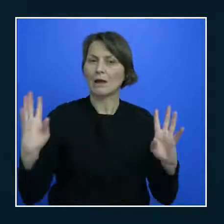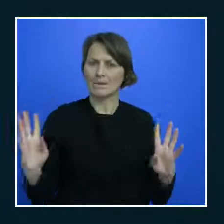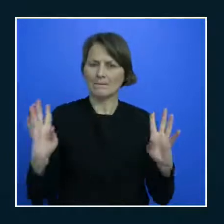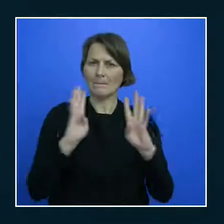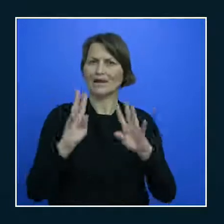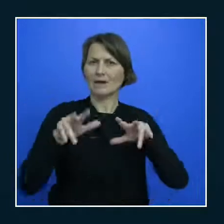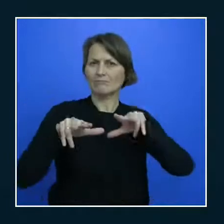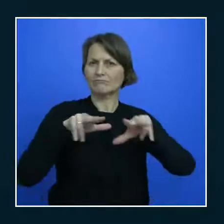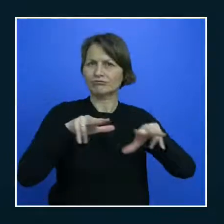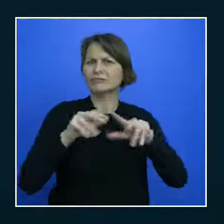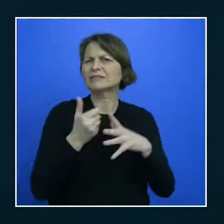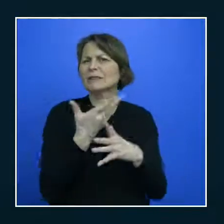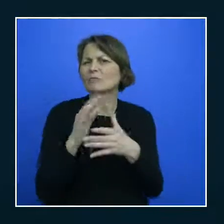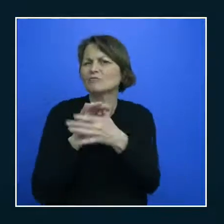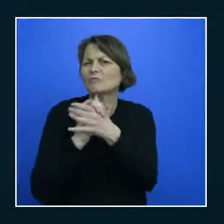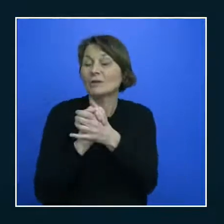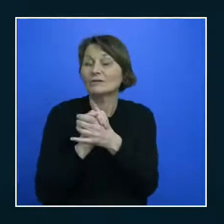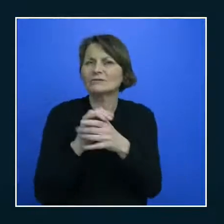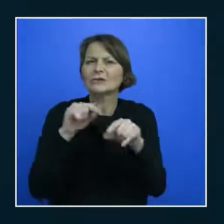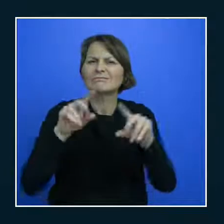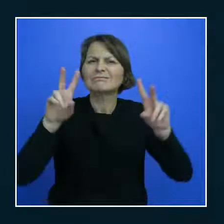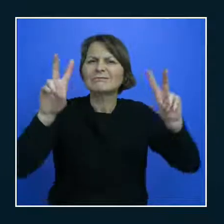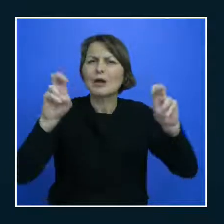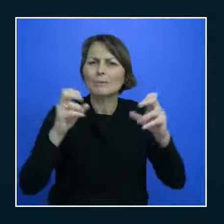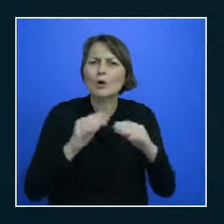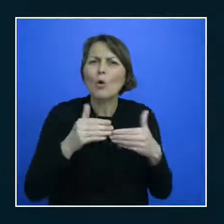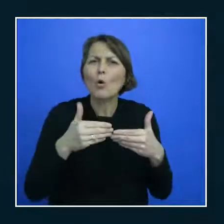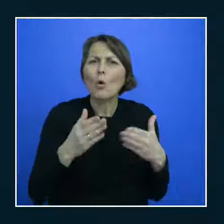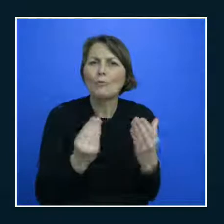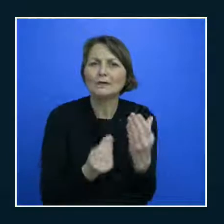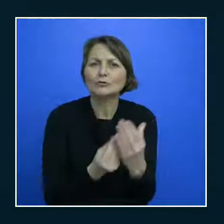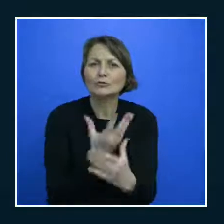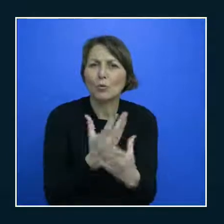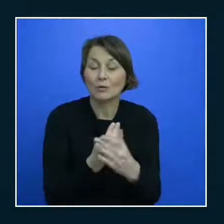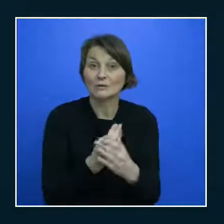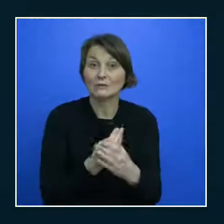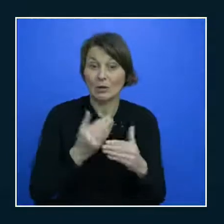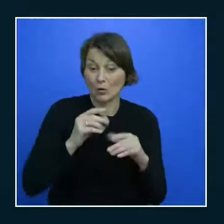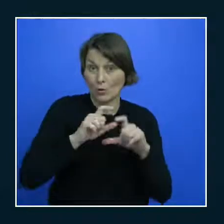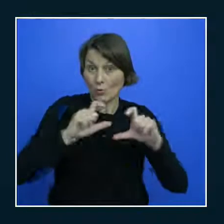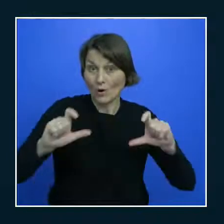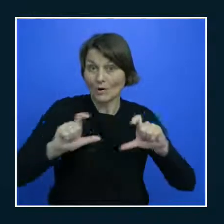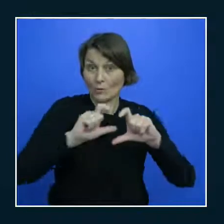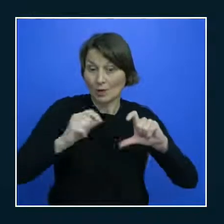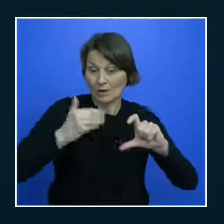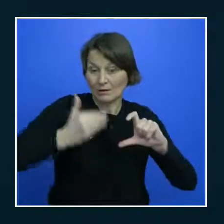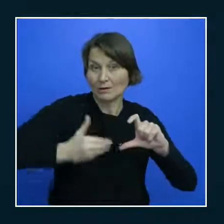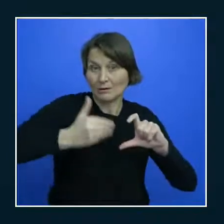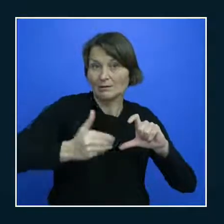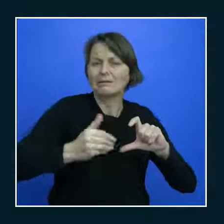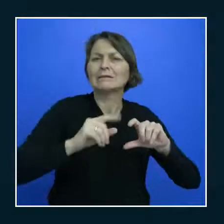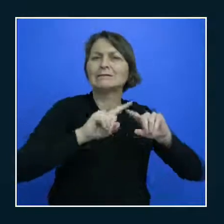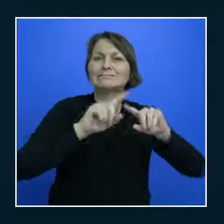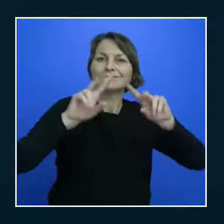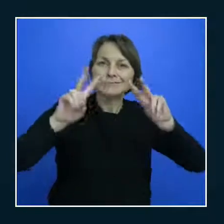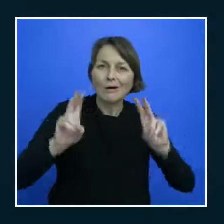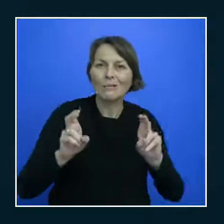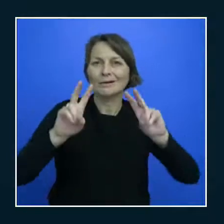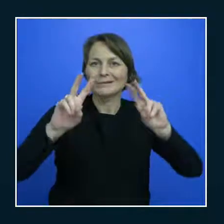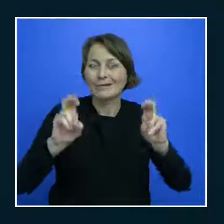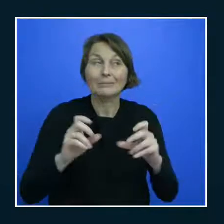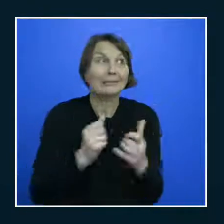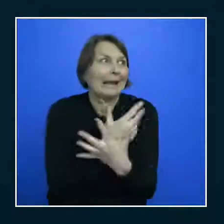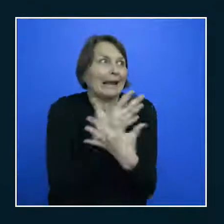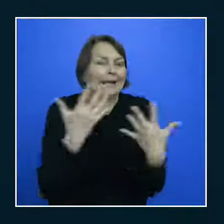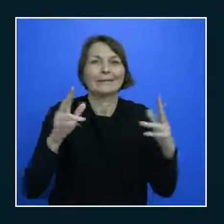source. And each week we have a different topic. we do everything like languages on